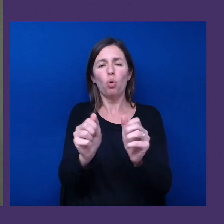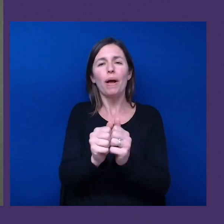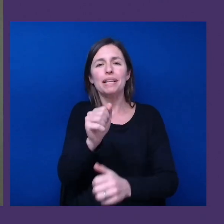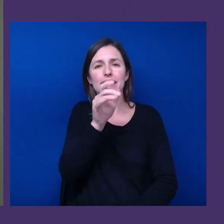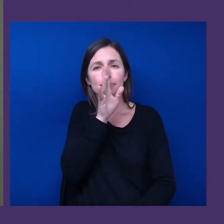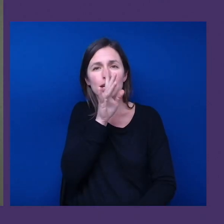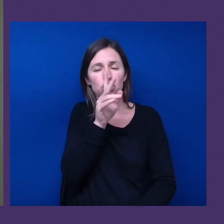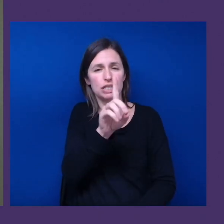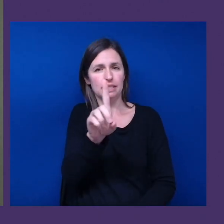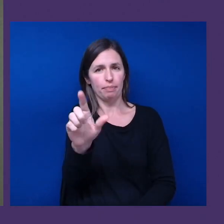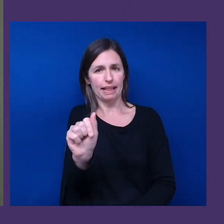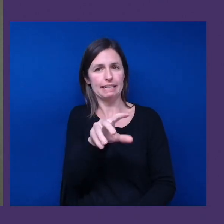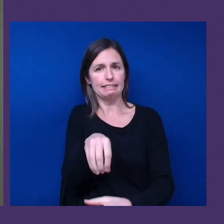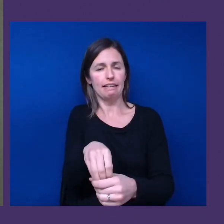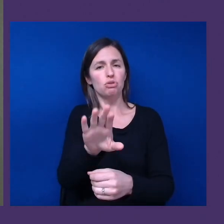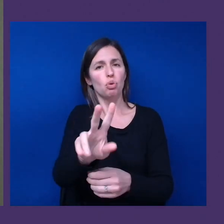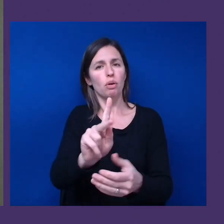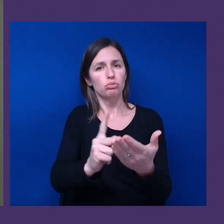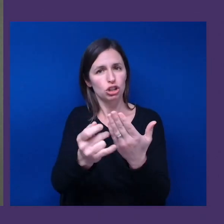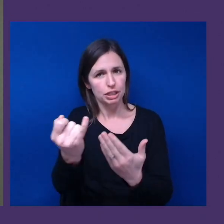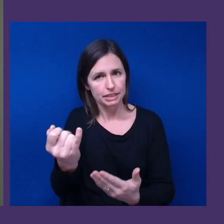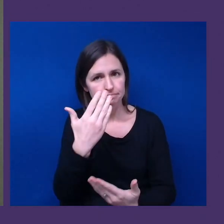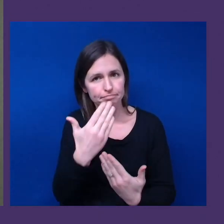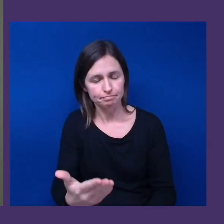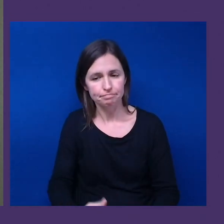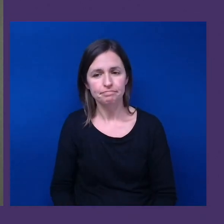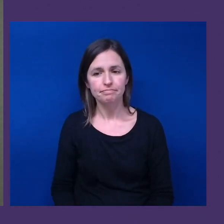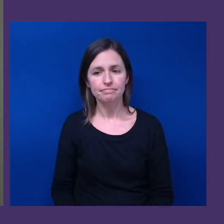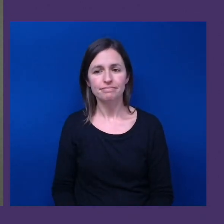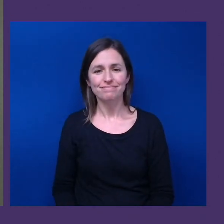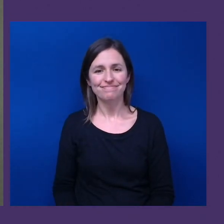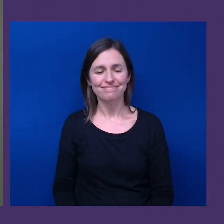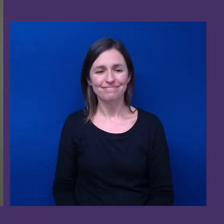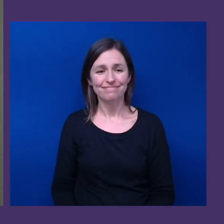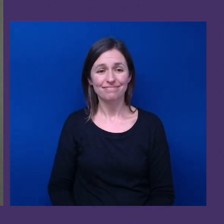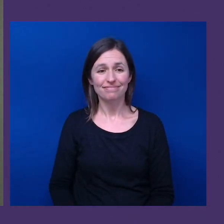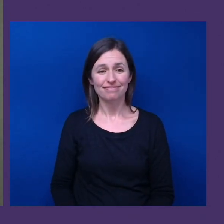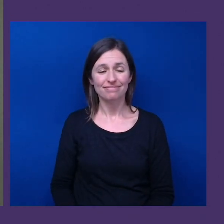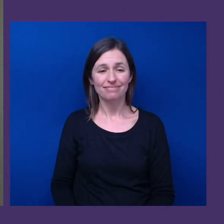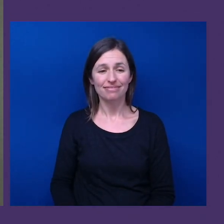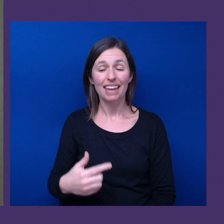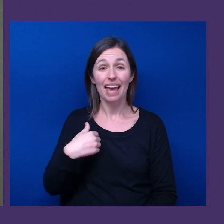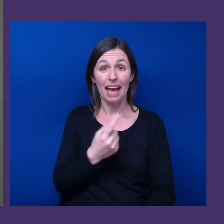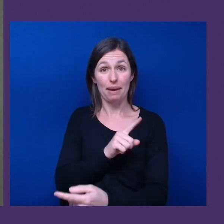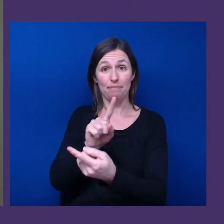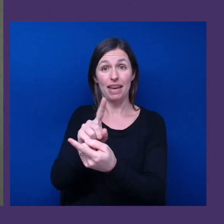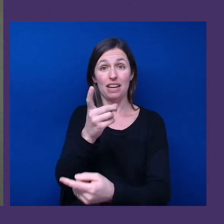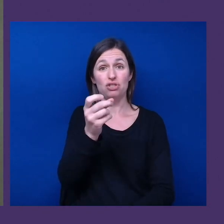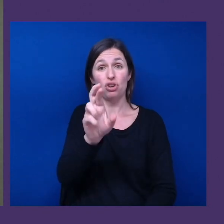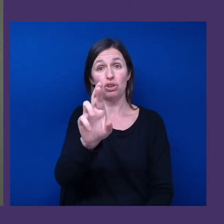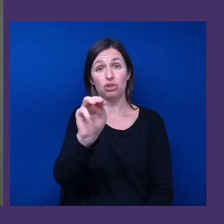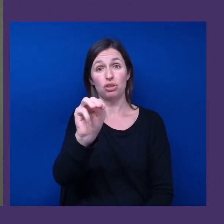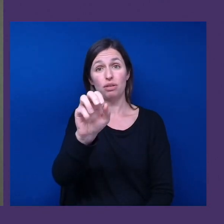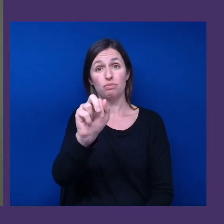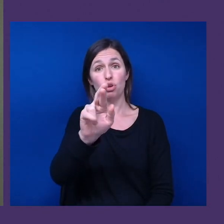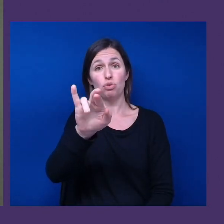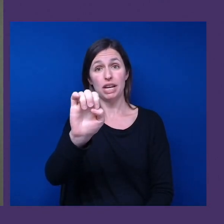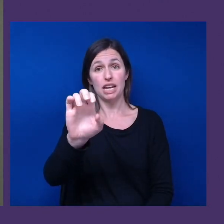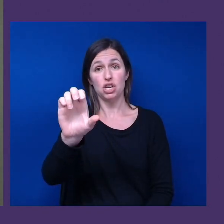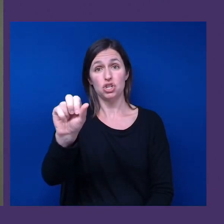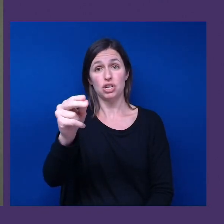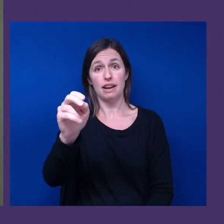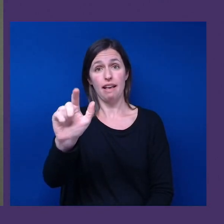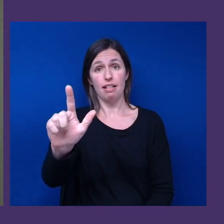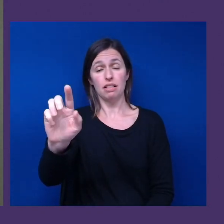their projects. I met Dr. Marie Chanel Moore from the University of Illinois at the National Down